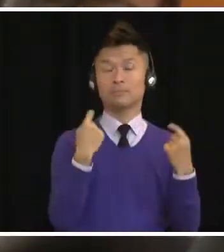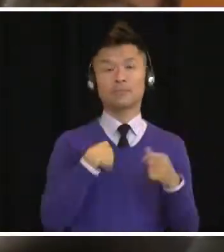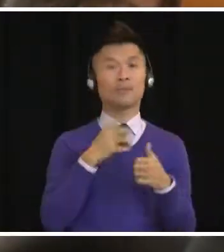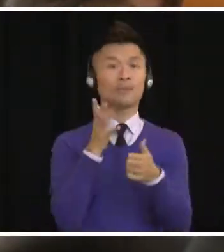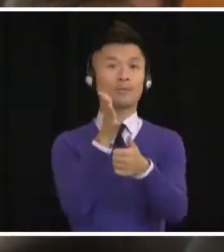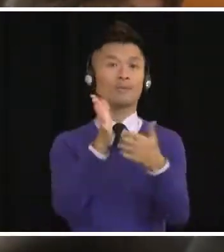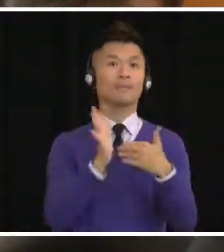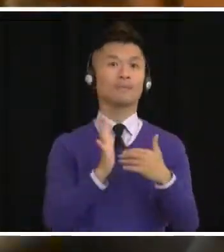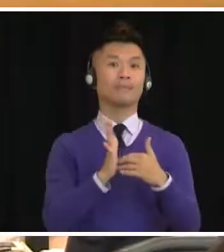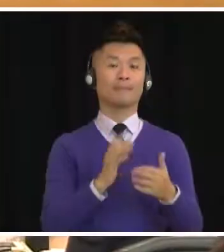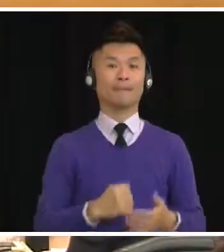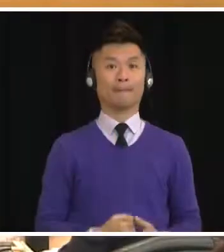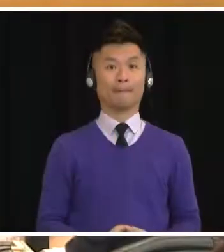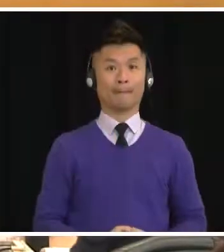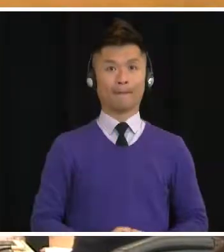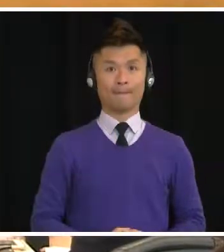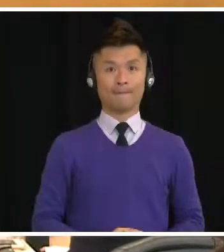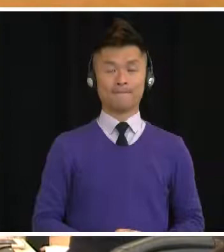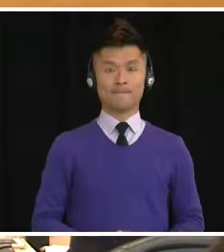Okay.